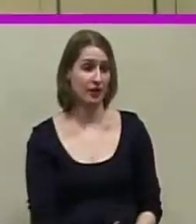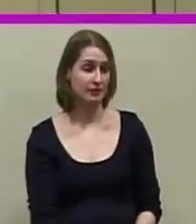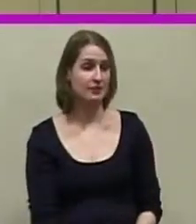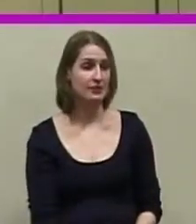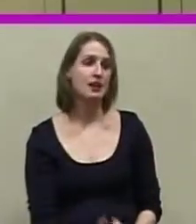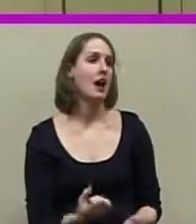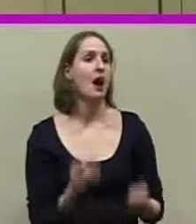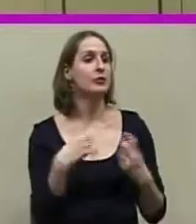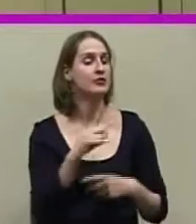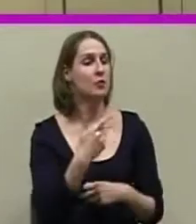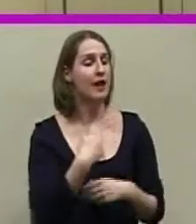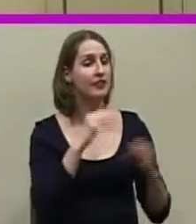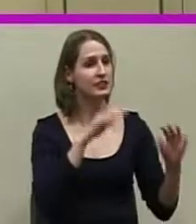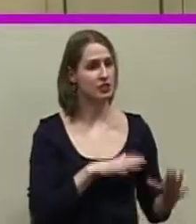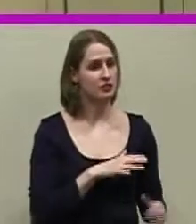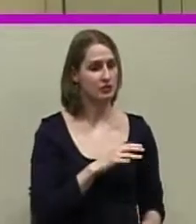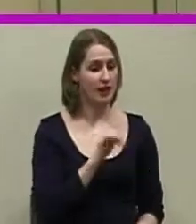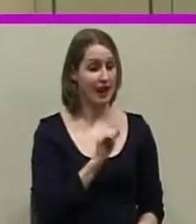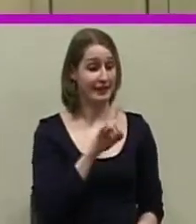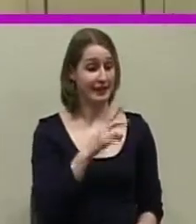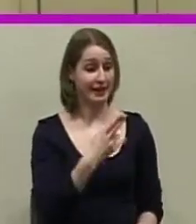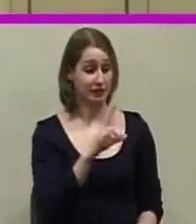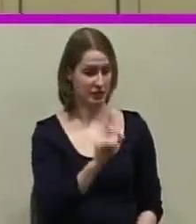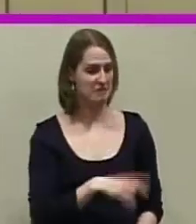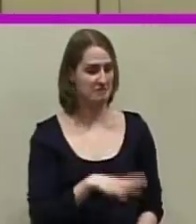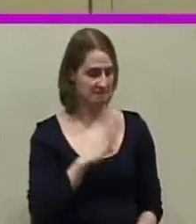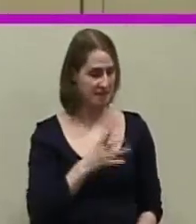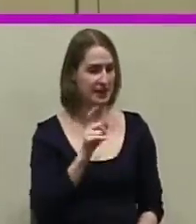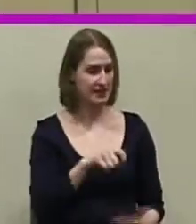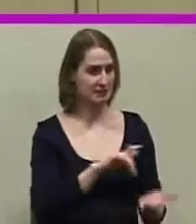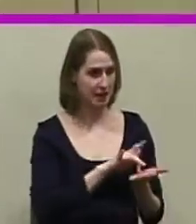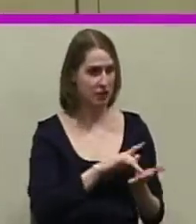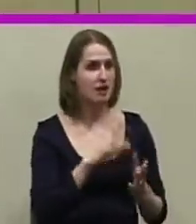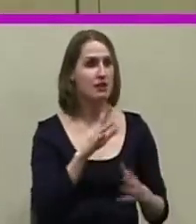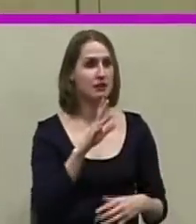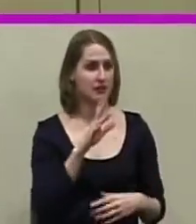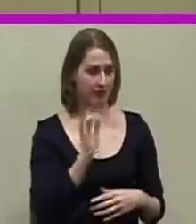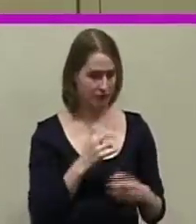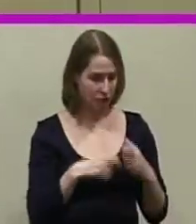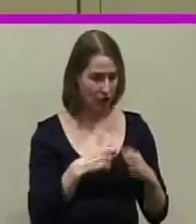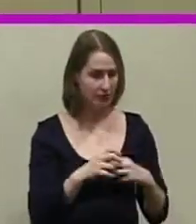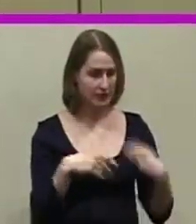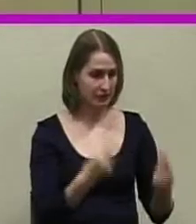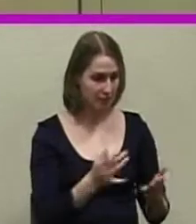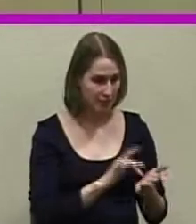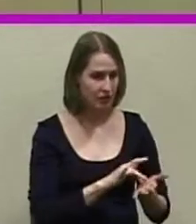you have had the teacher that kind of like, ADHD, whatever, it needs medication. That's the problem, give them medications, life will be good.